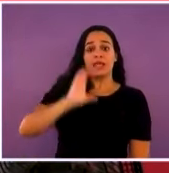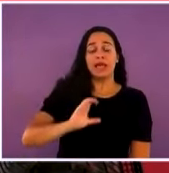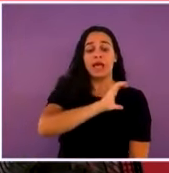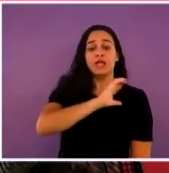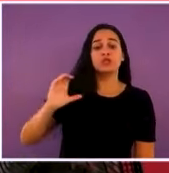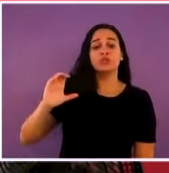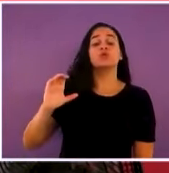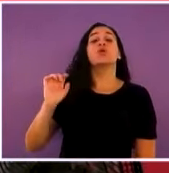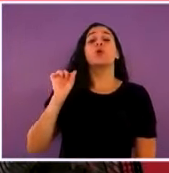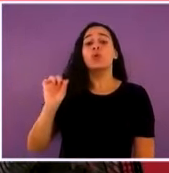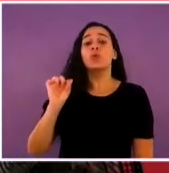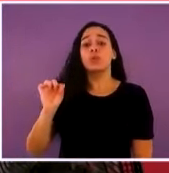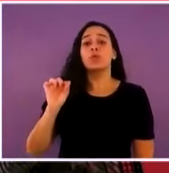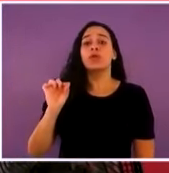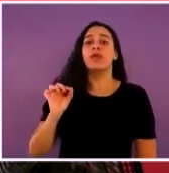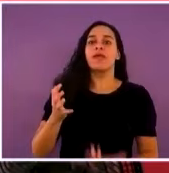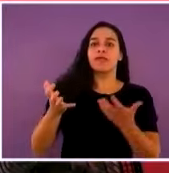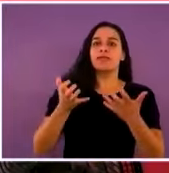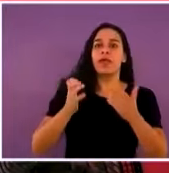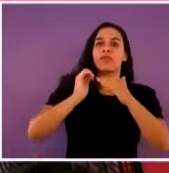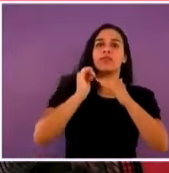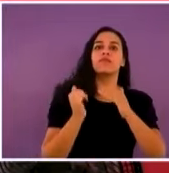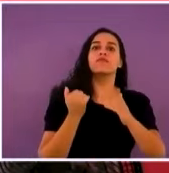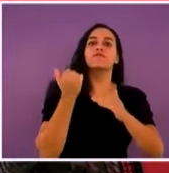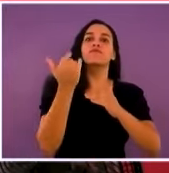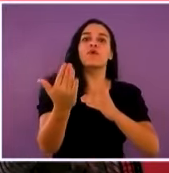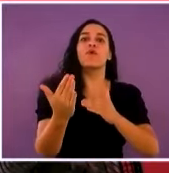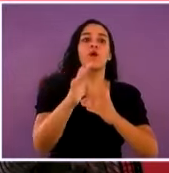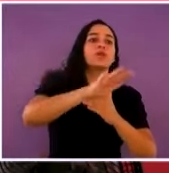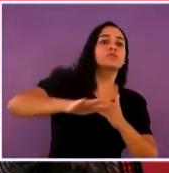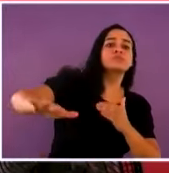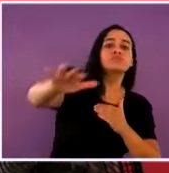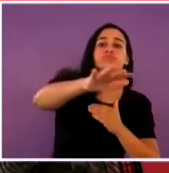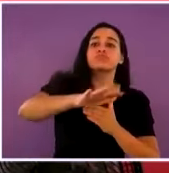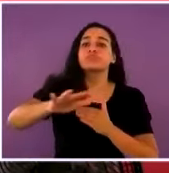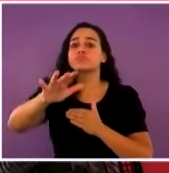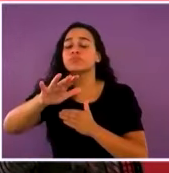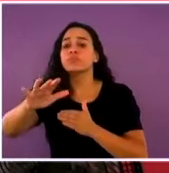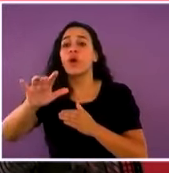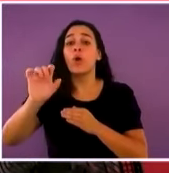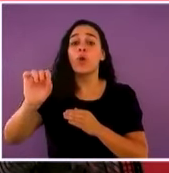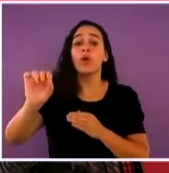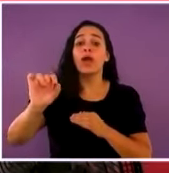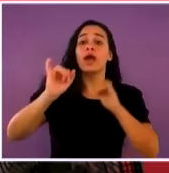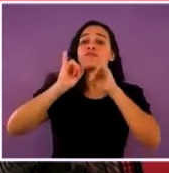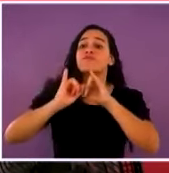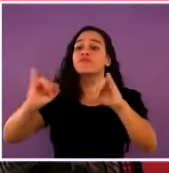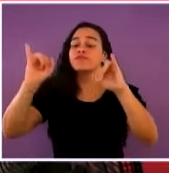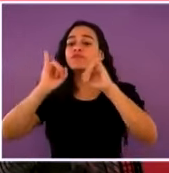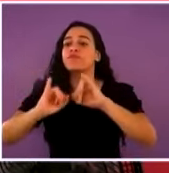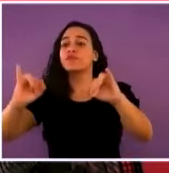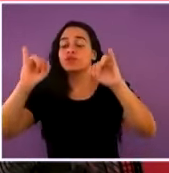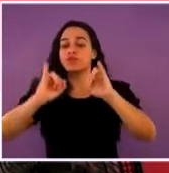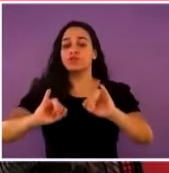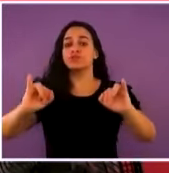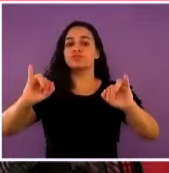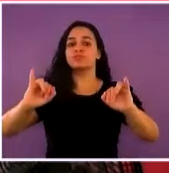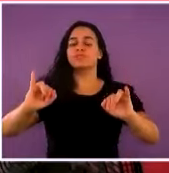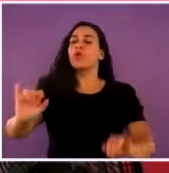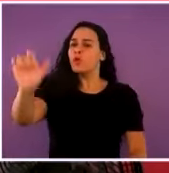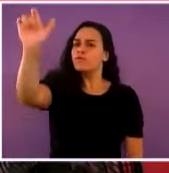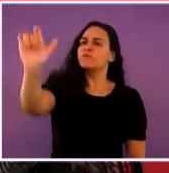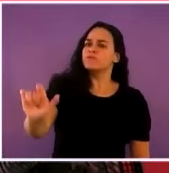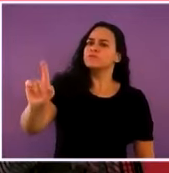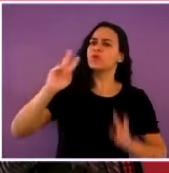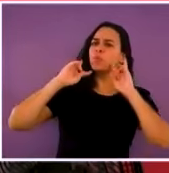atividade da igreja de ir para fora. In order to affirm people. A fim de afirmar as pessoas. In order to celebrate